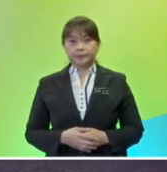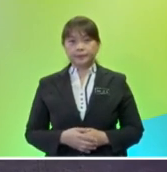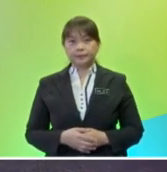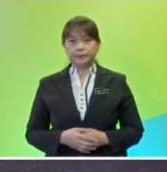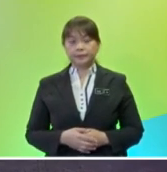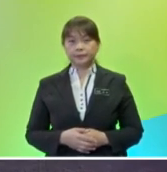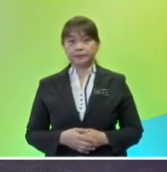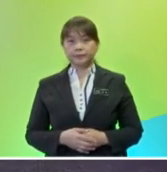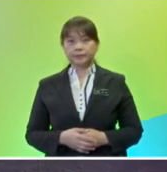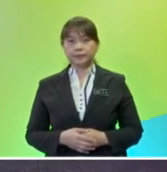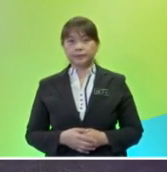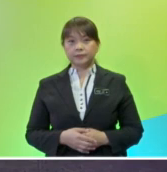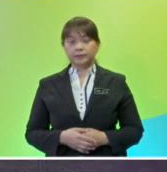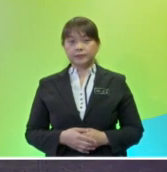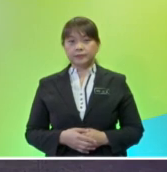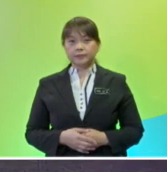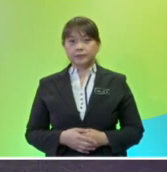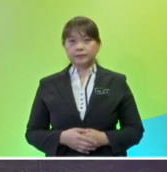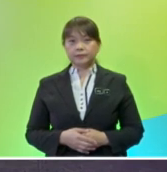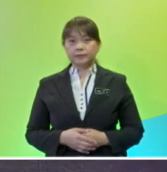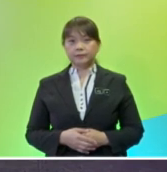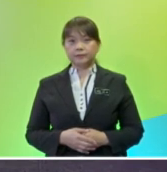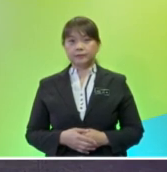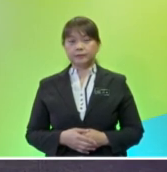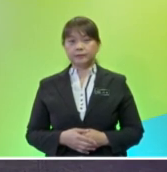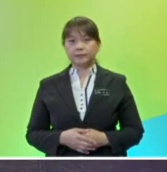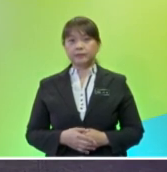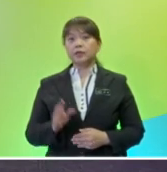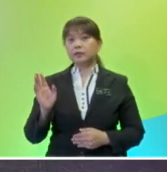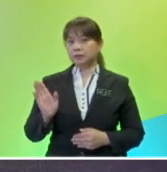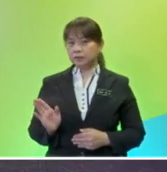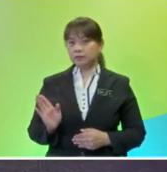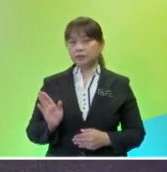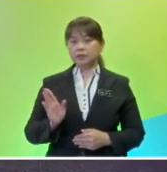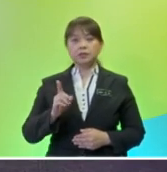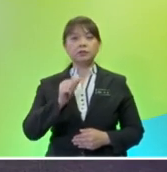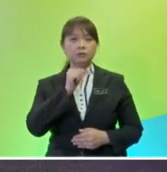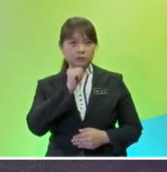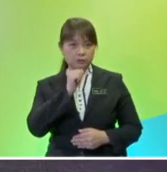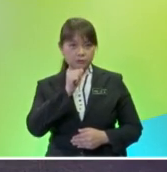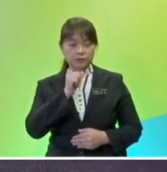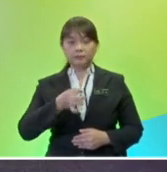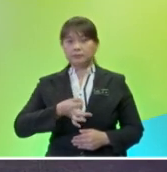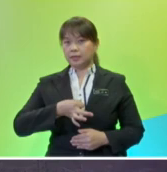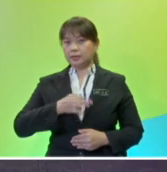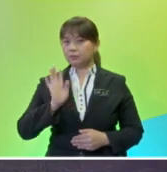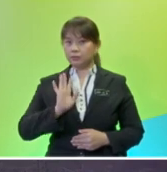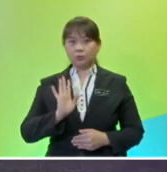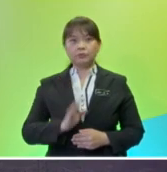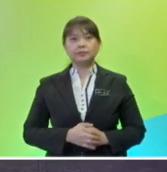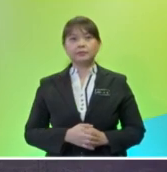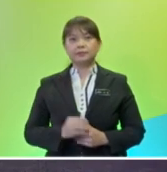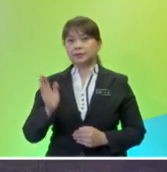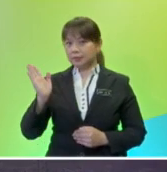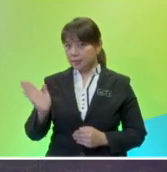Next one, teacher. Oh, that is not button magnets. That's not button. It's this one. It's that one. Okay. It